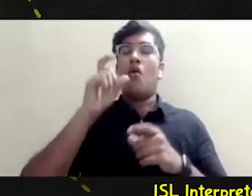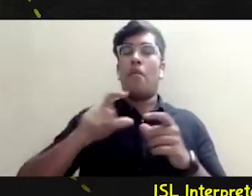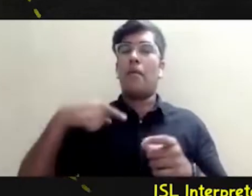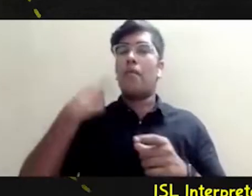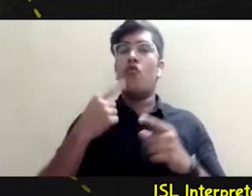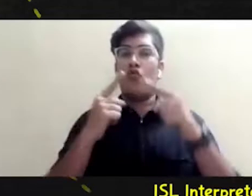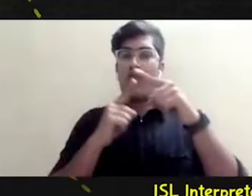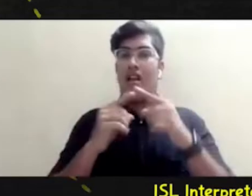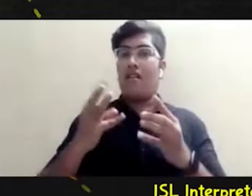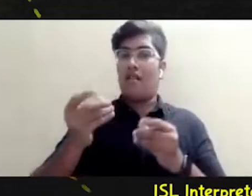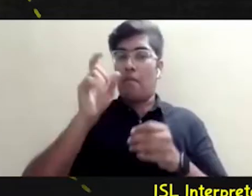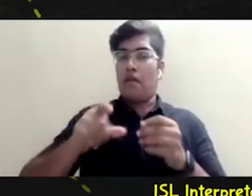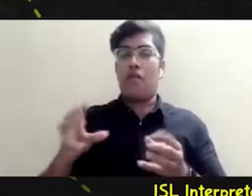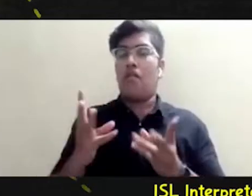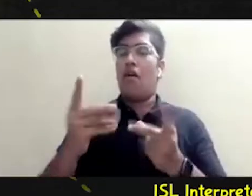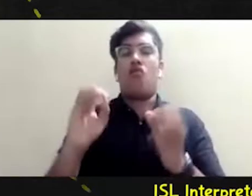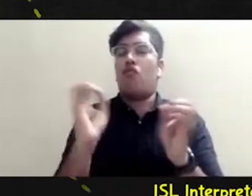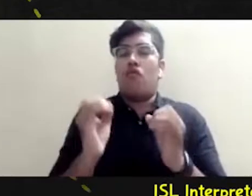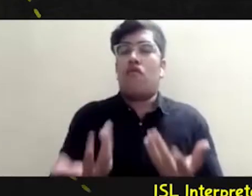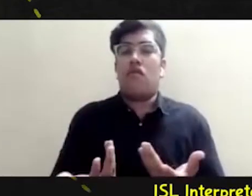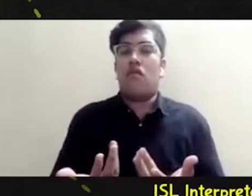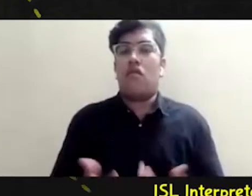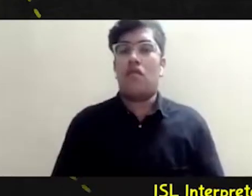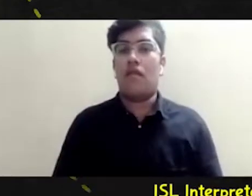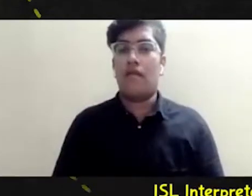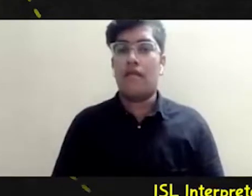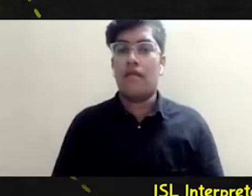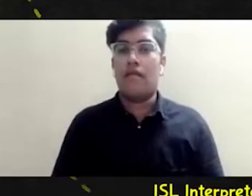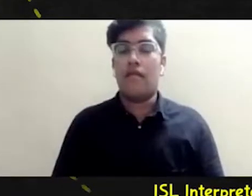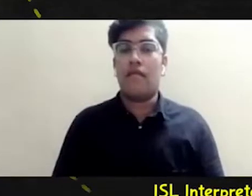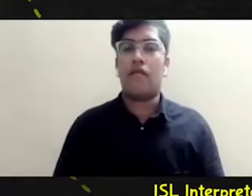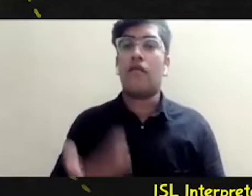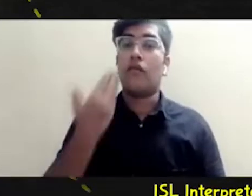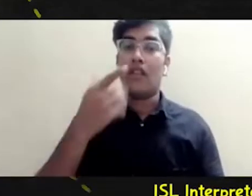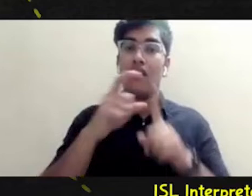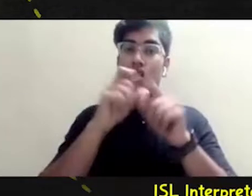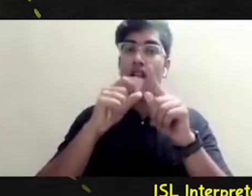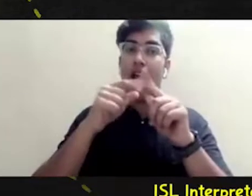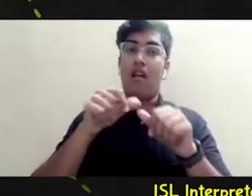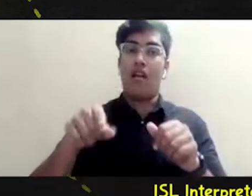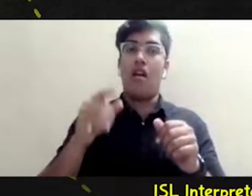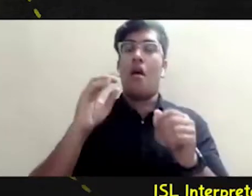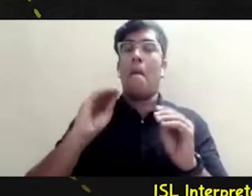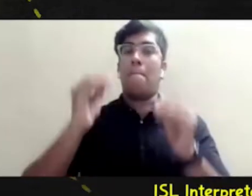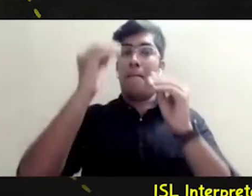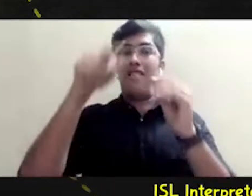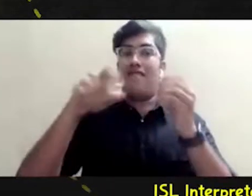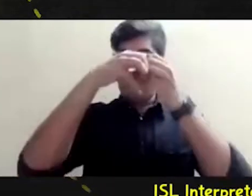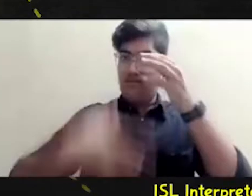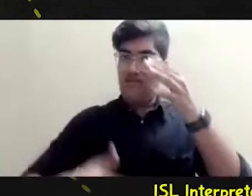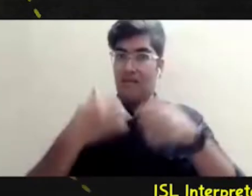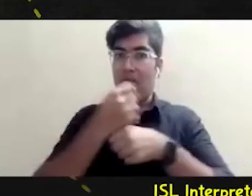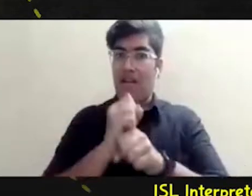country. When this data was used to design a welfare for transgender community, my study shows that some states